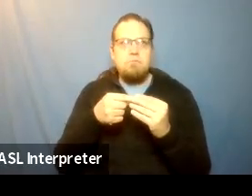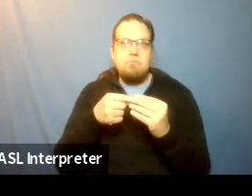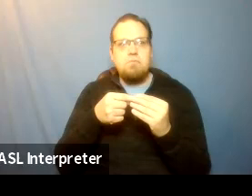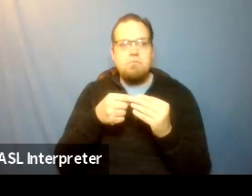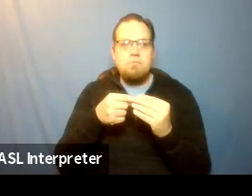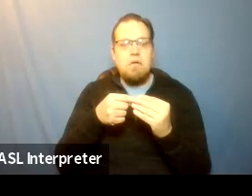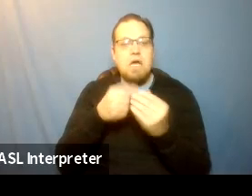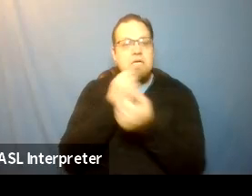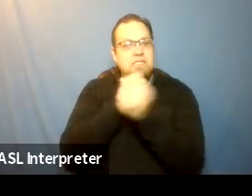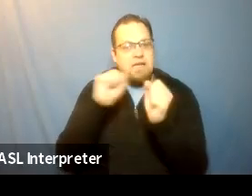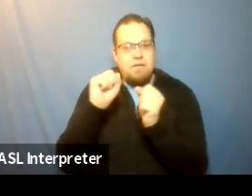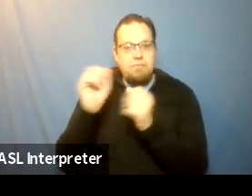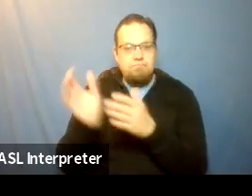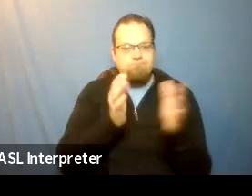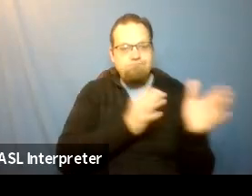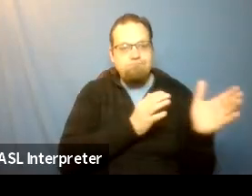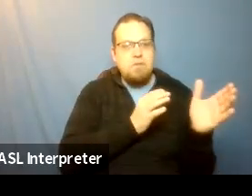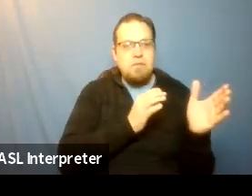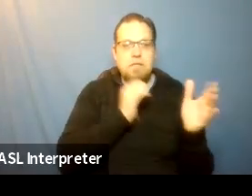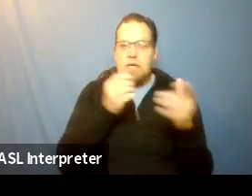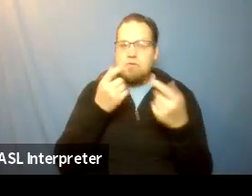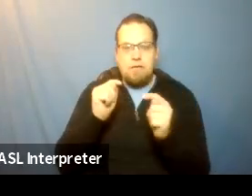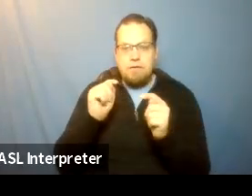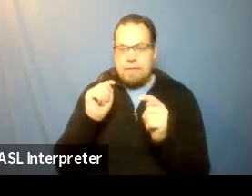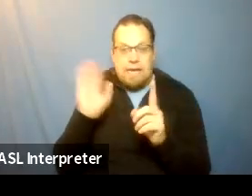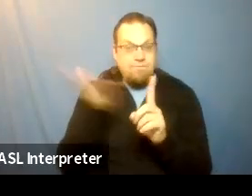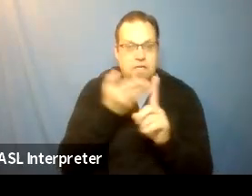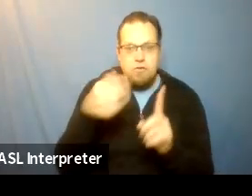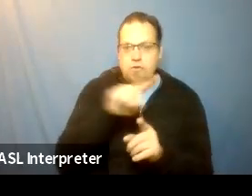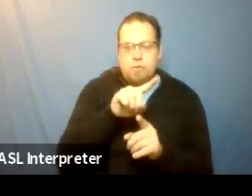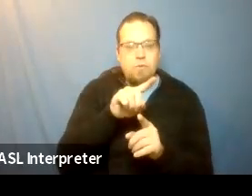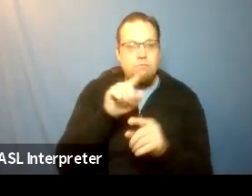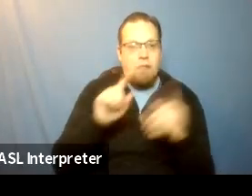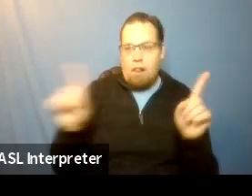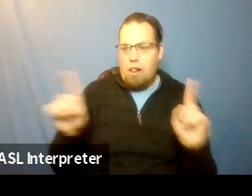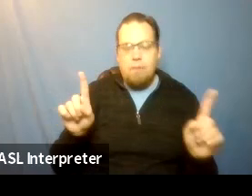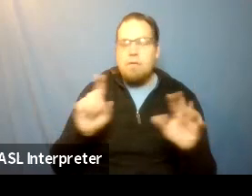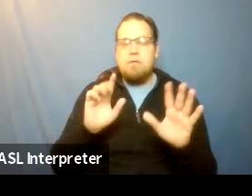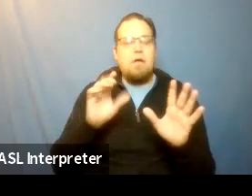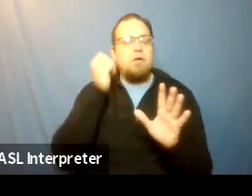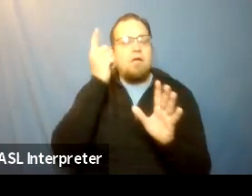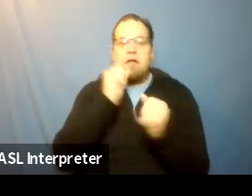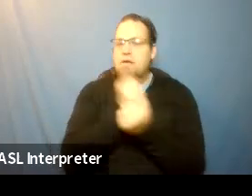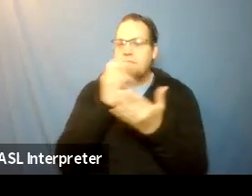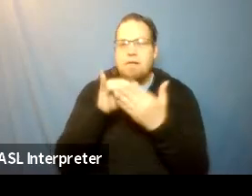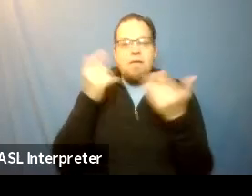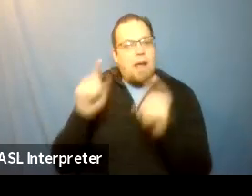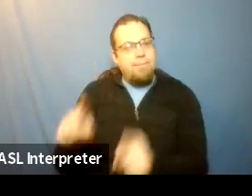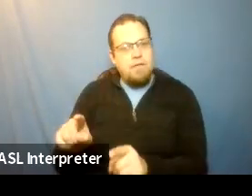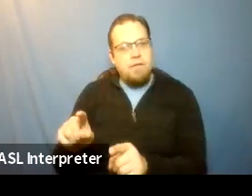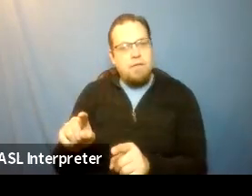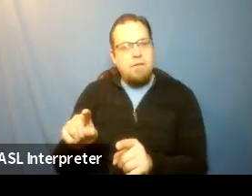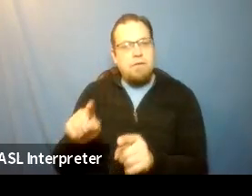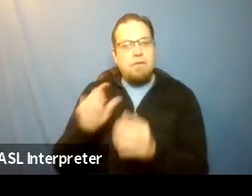their safety protocols. They're not trying to sell you on anything, but they just want to make sure that you understand all the precautions that are taking place, because we do, as